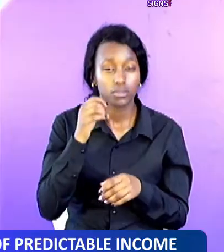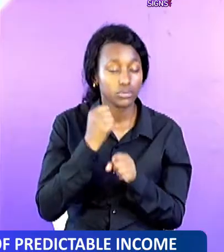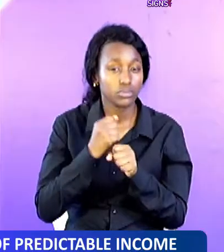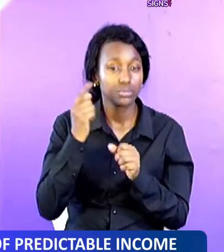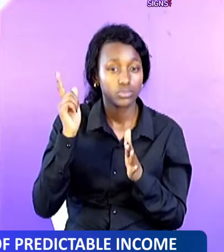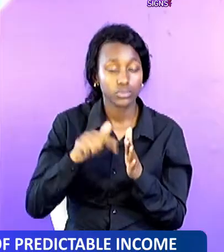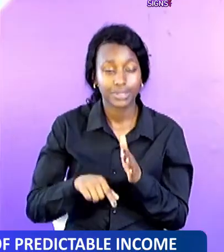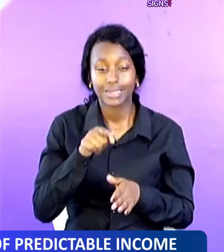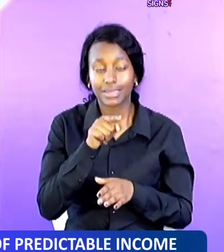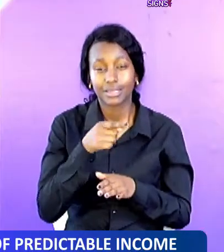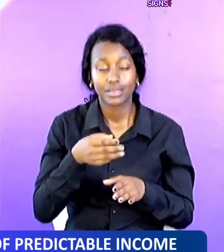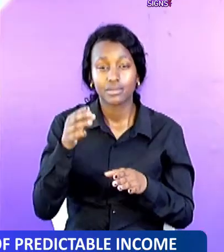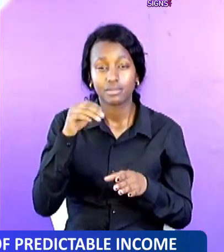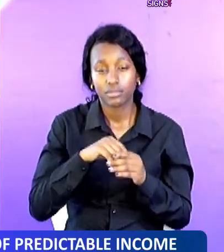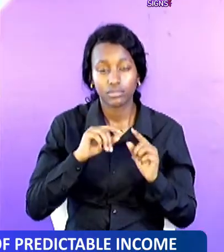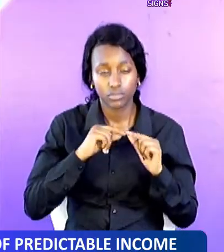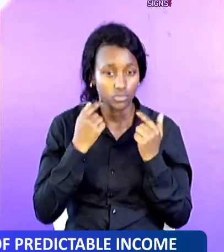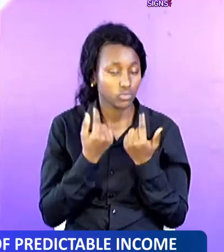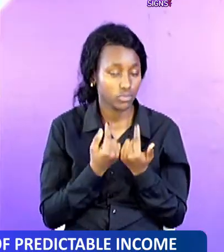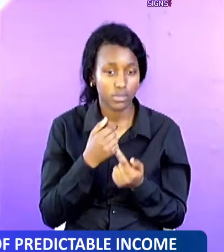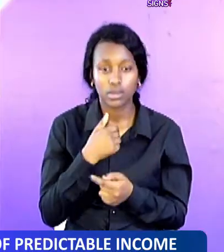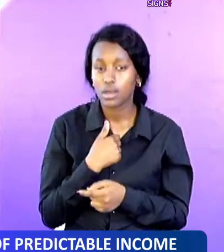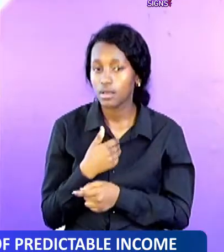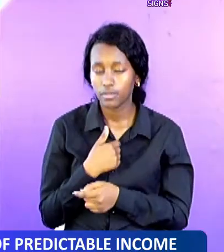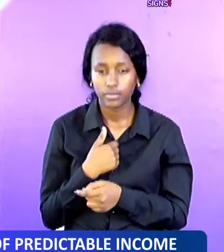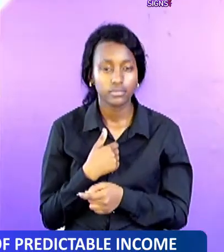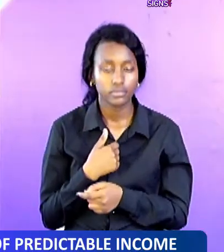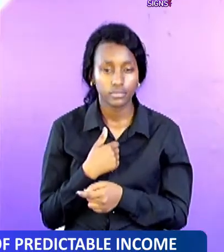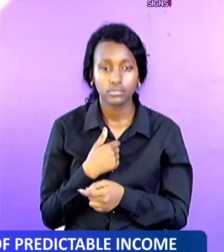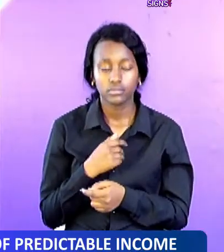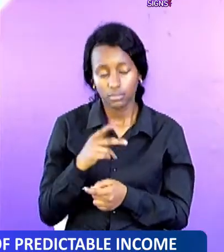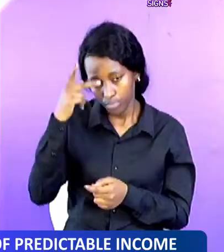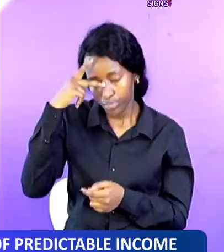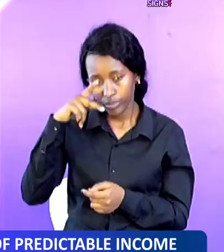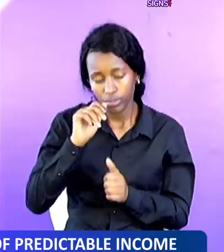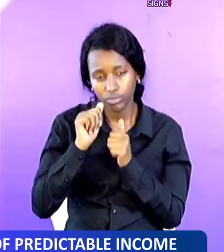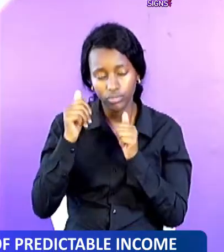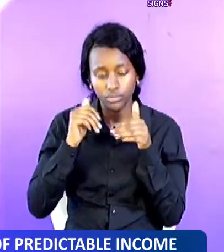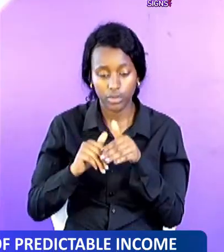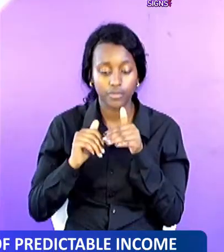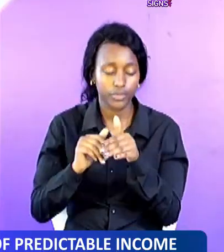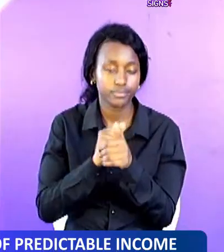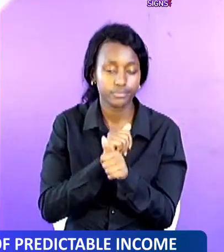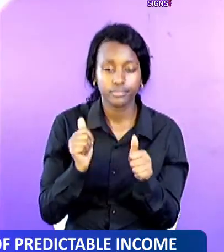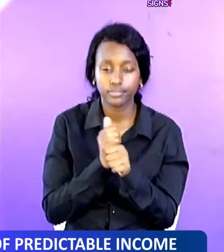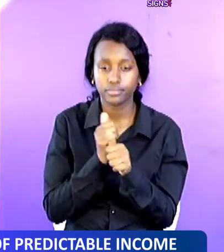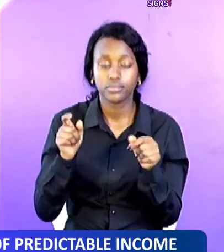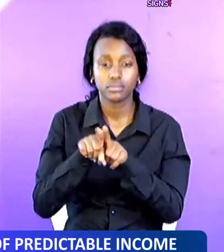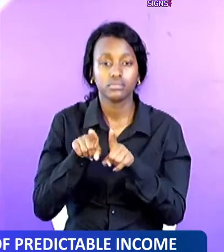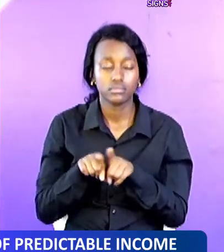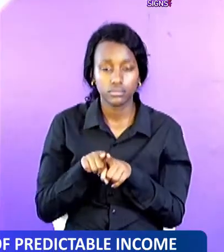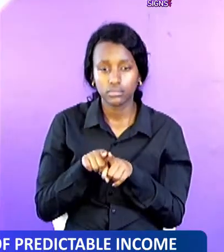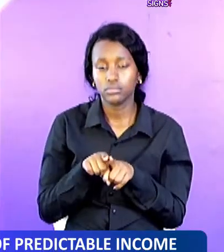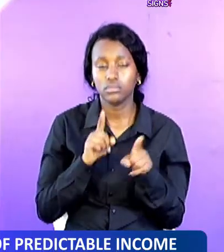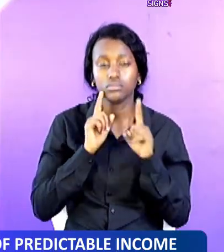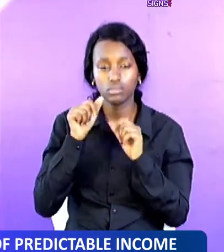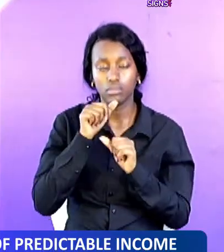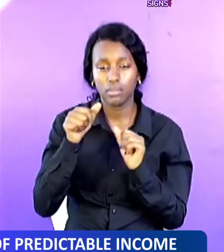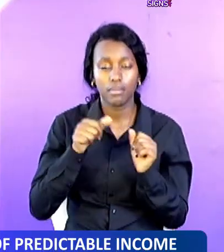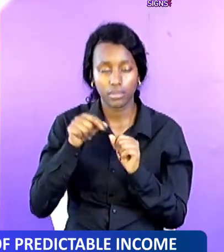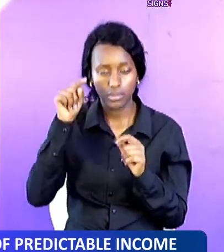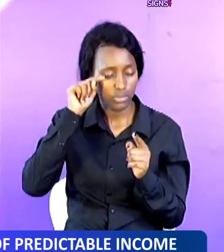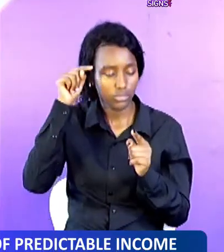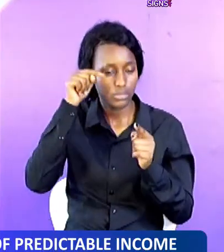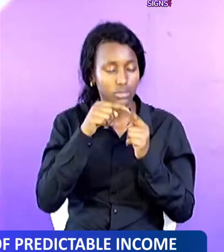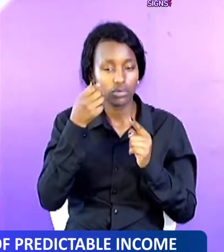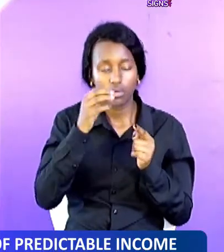that investment group has some form of investment policy statement which dictates the objectives of that group